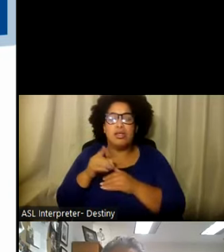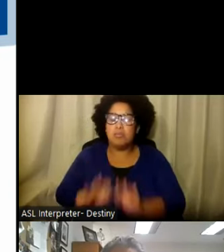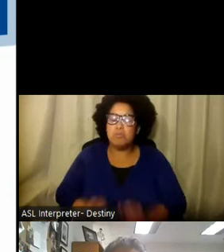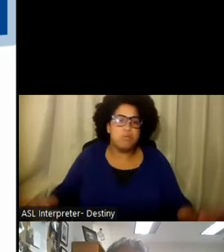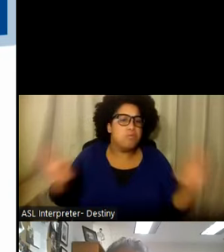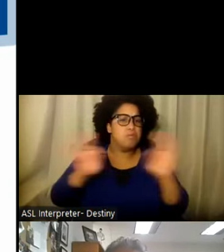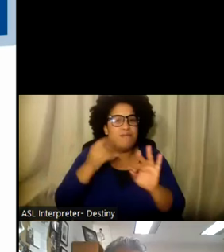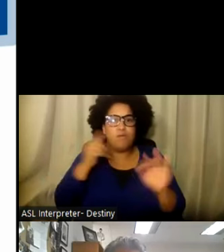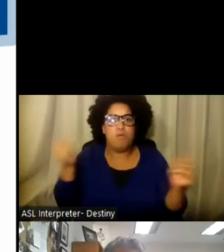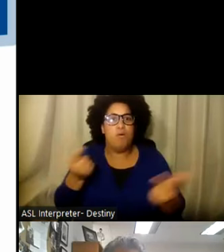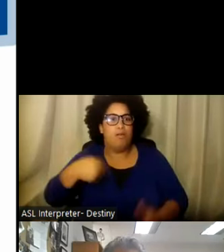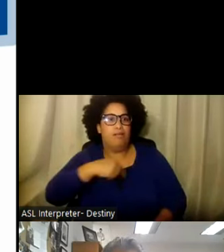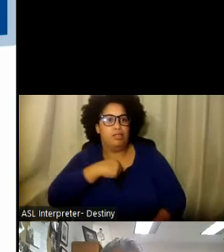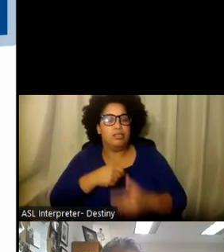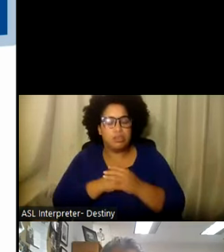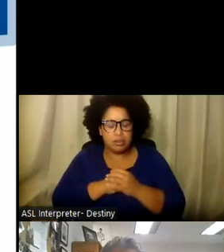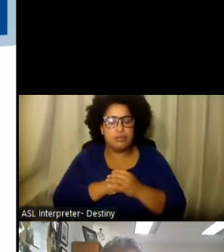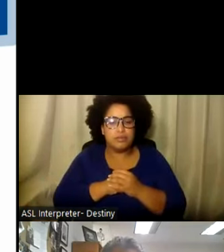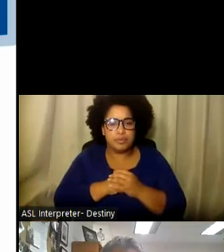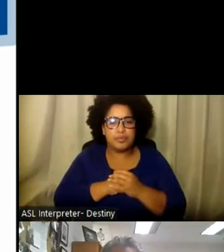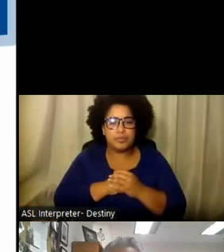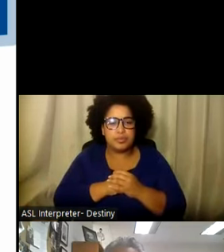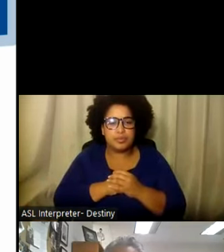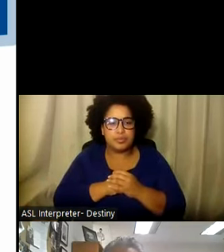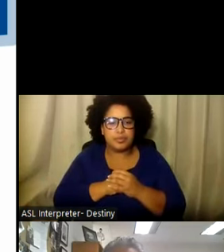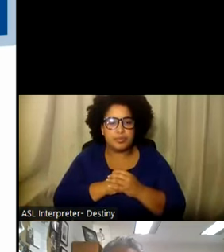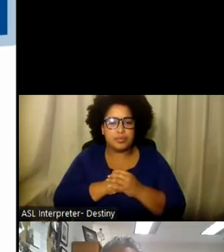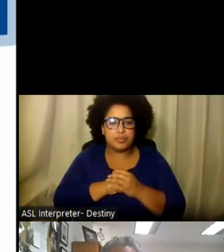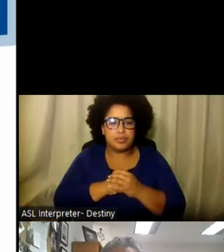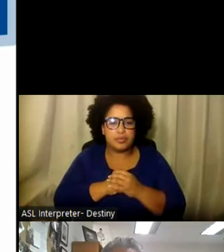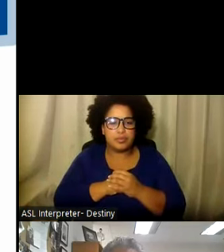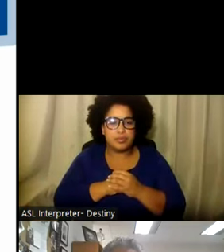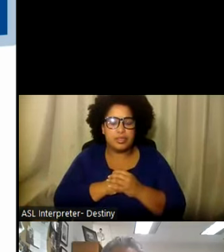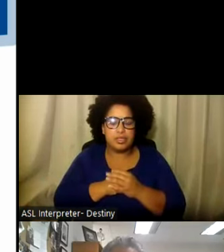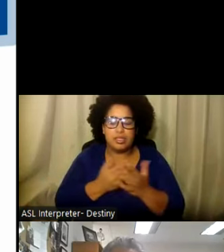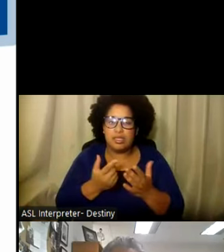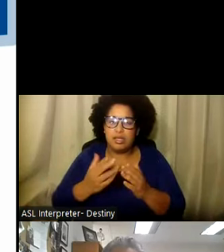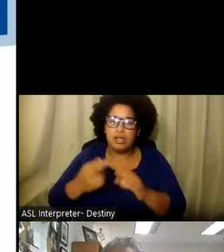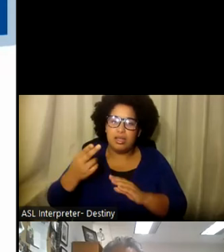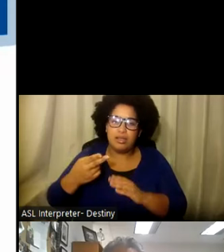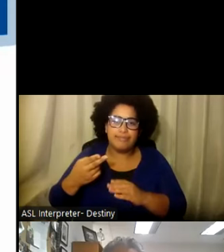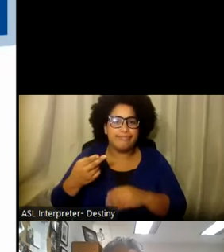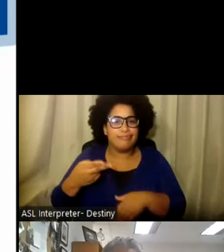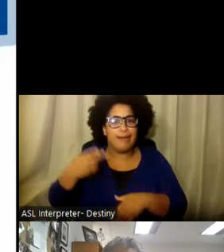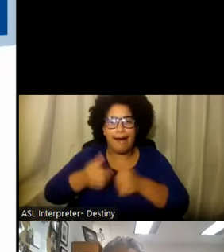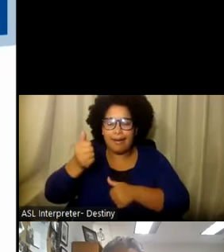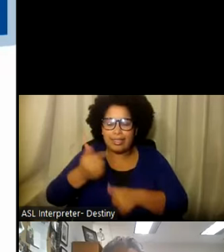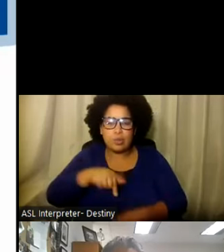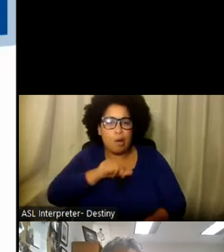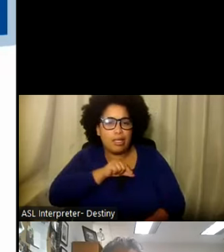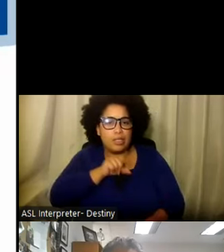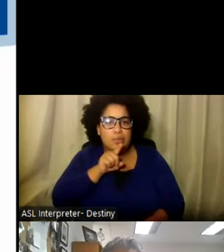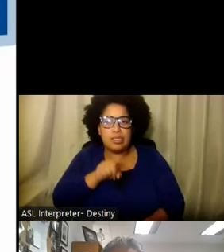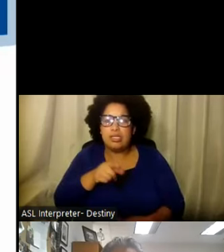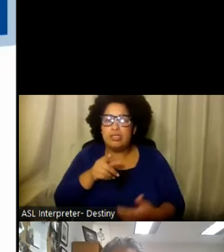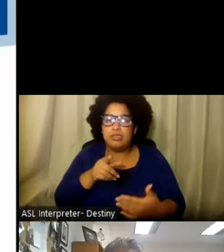to all of us. It is the place of the highest quality. It's the touch point, and anything